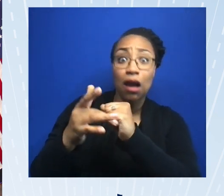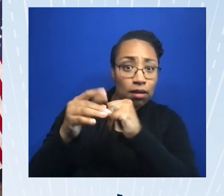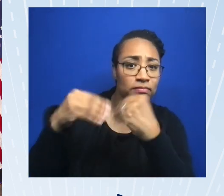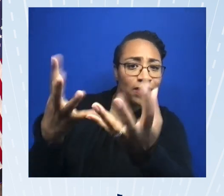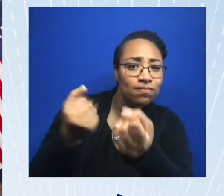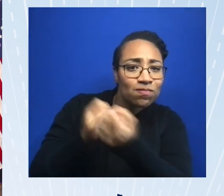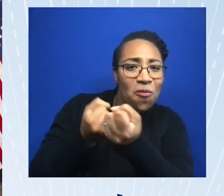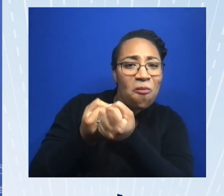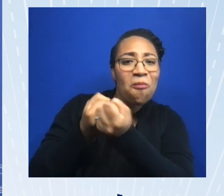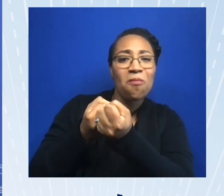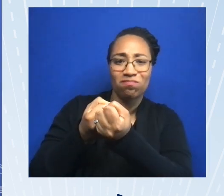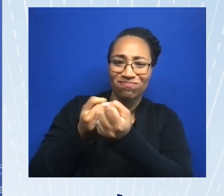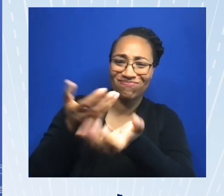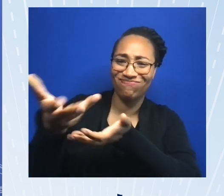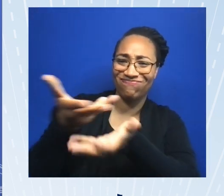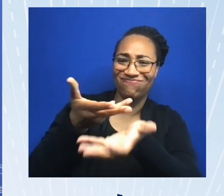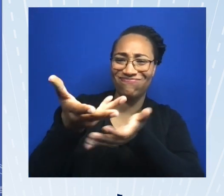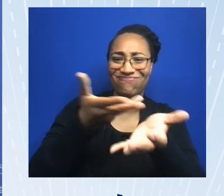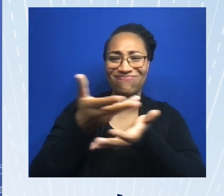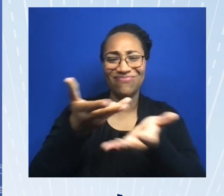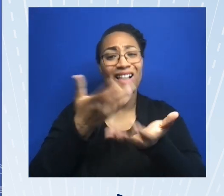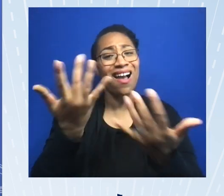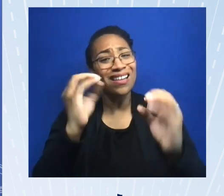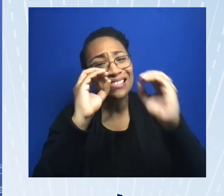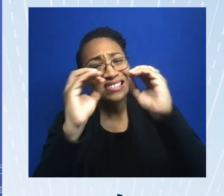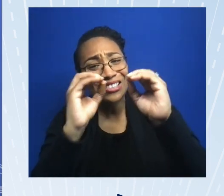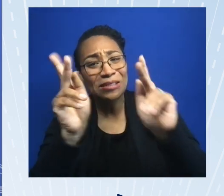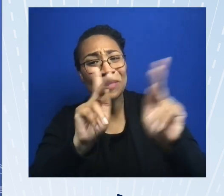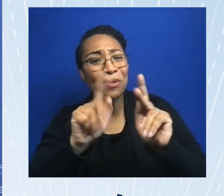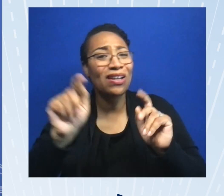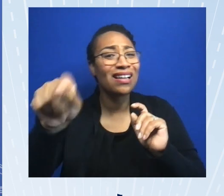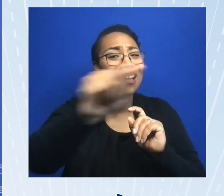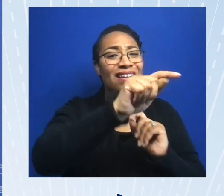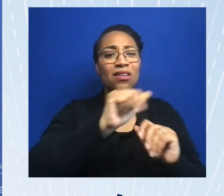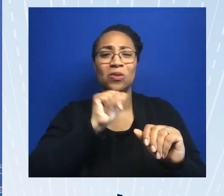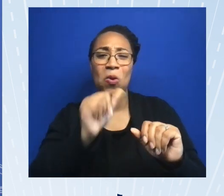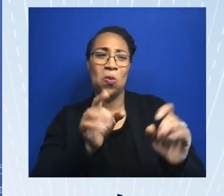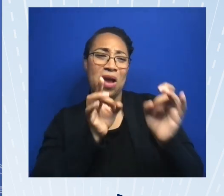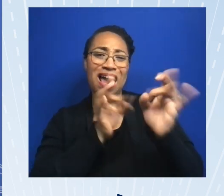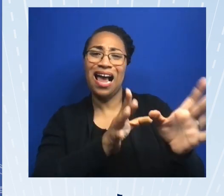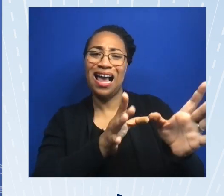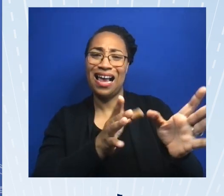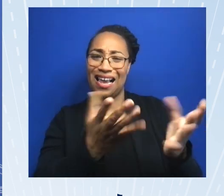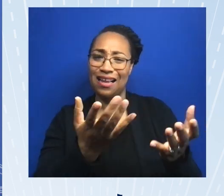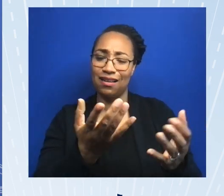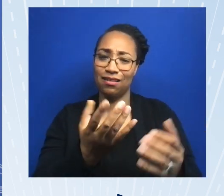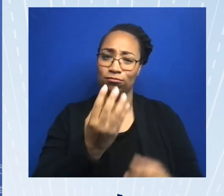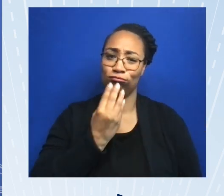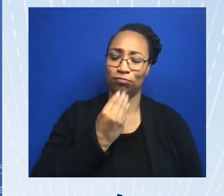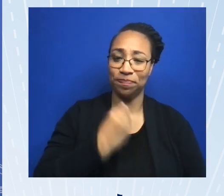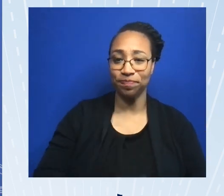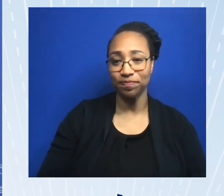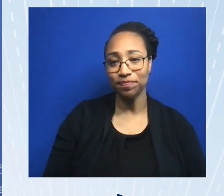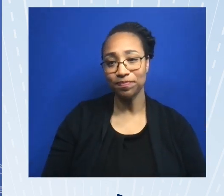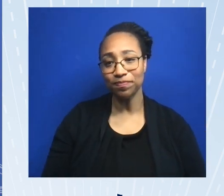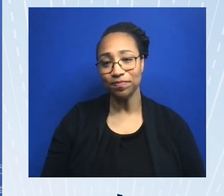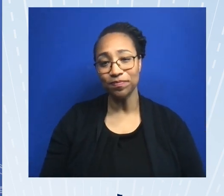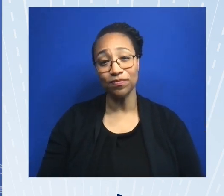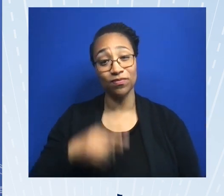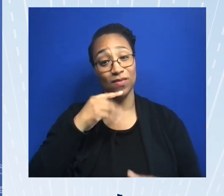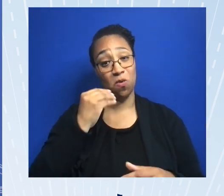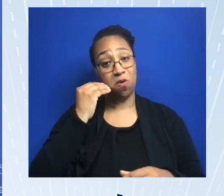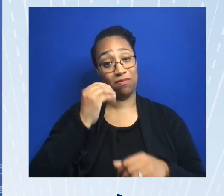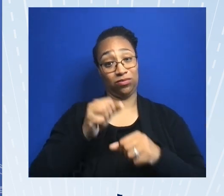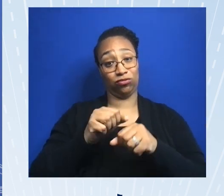and violence. For example, the Department of Homeland Security educates and trains people on how to identify indicators